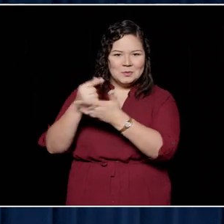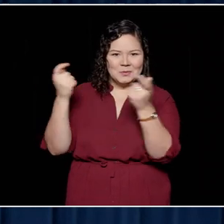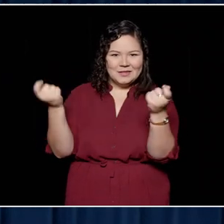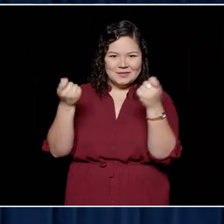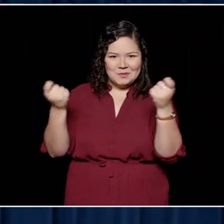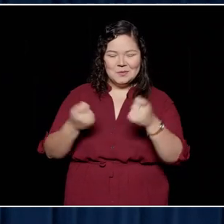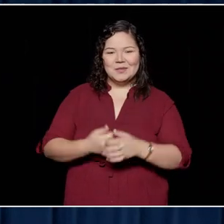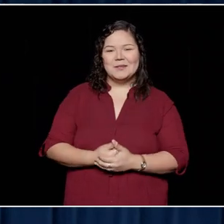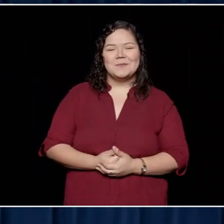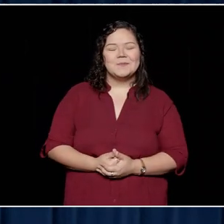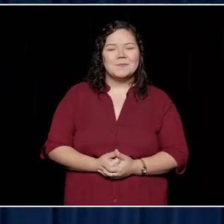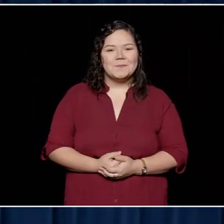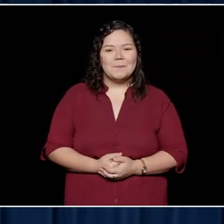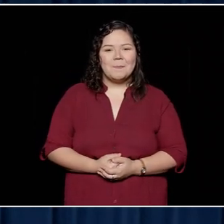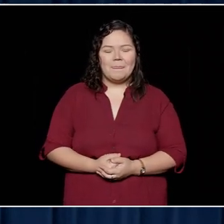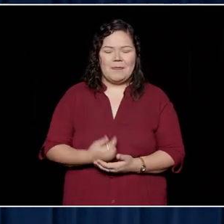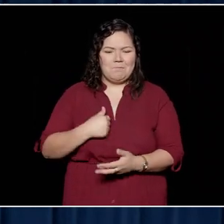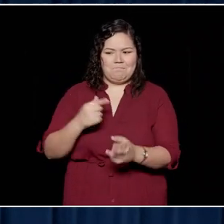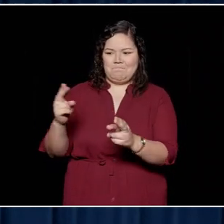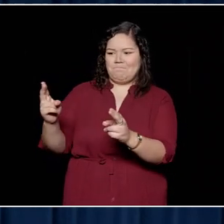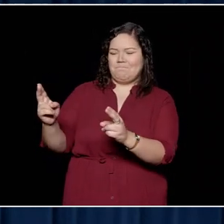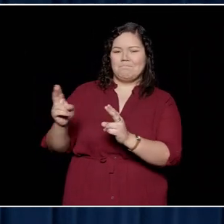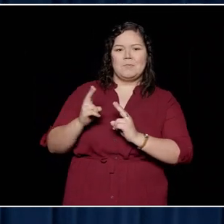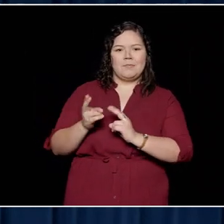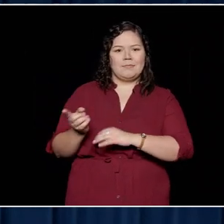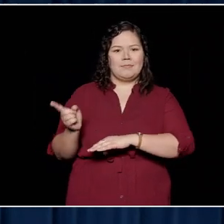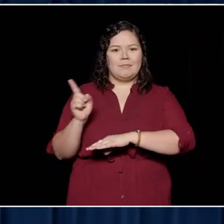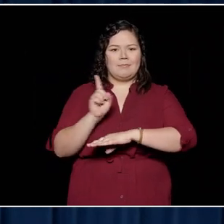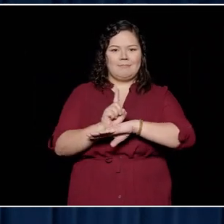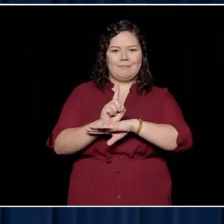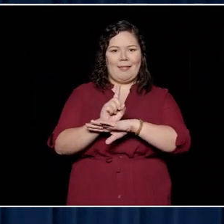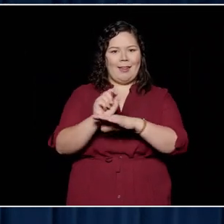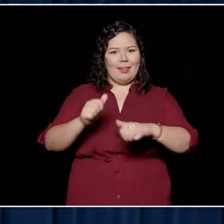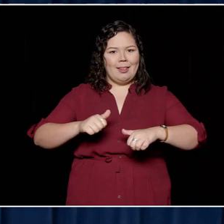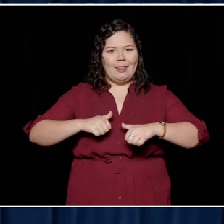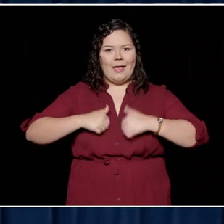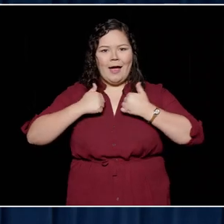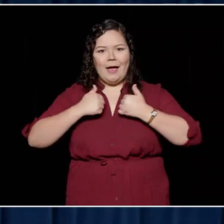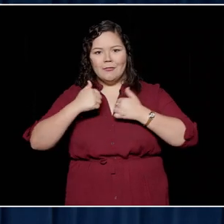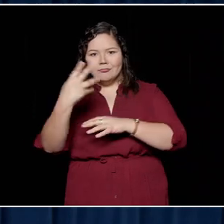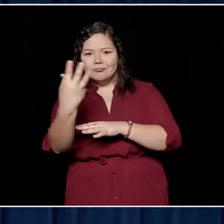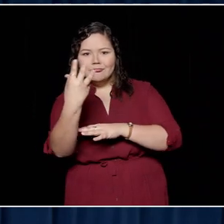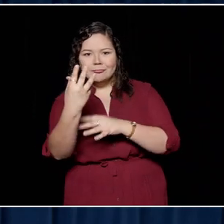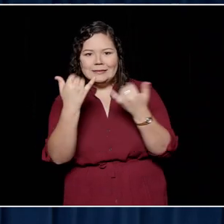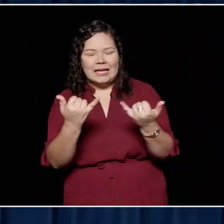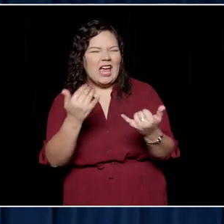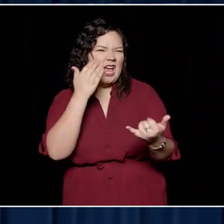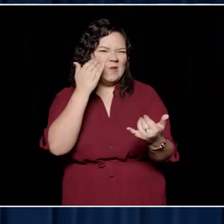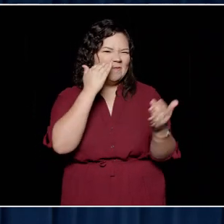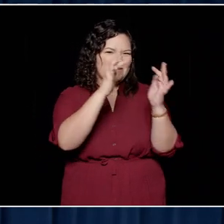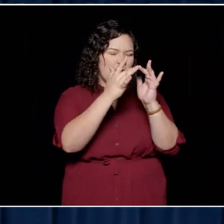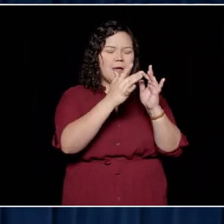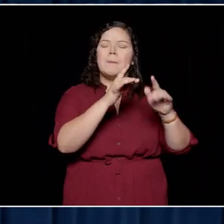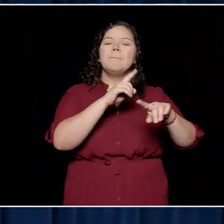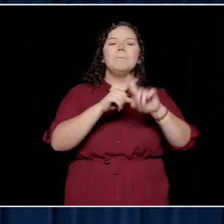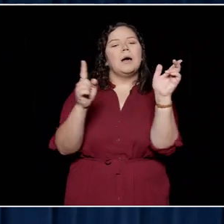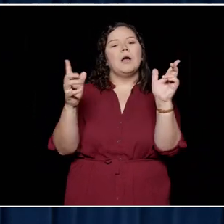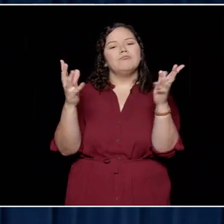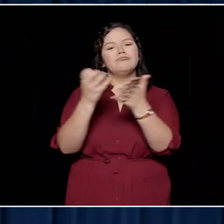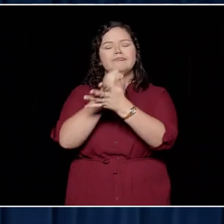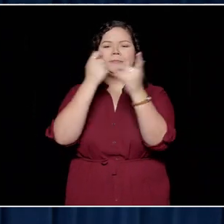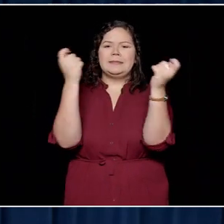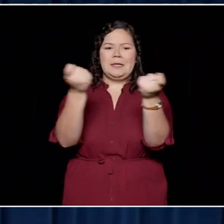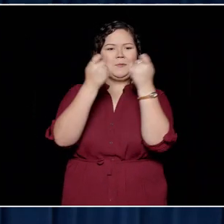ceremony. What an honor it is for me to be with you live today, if virtually, to celebrate UBC's